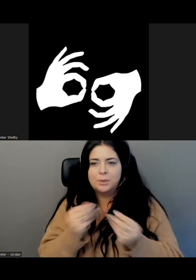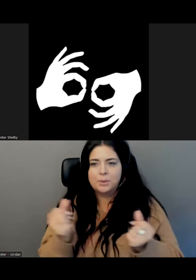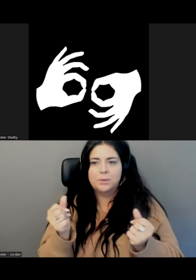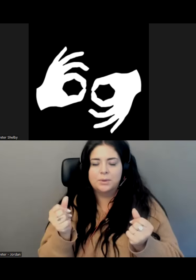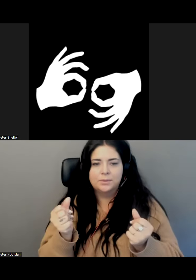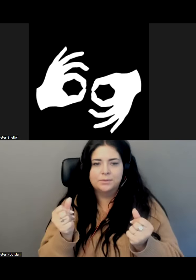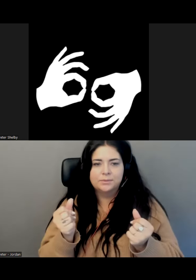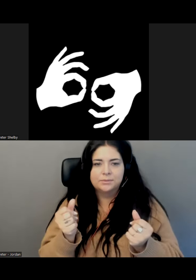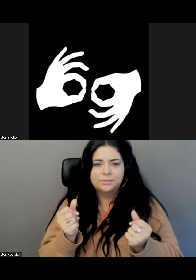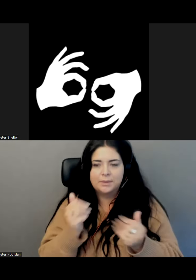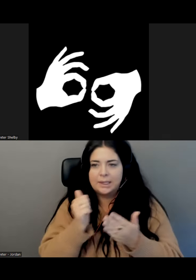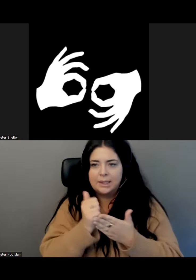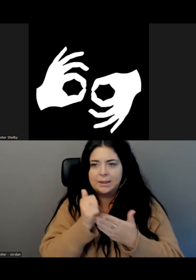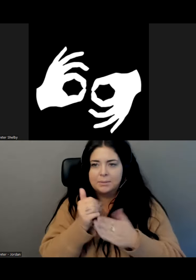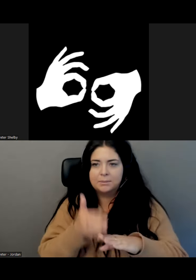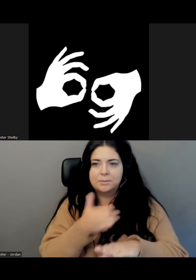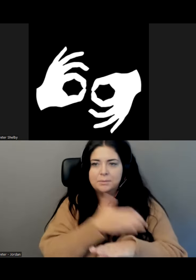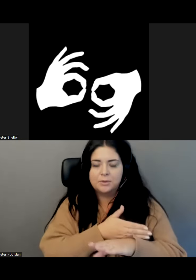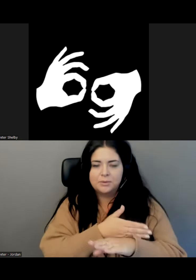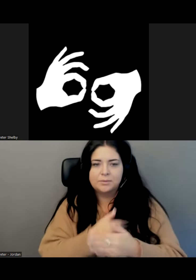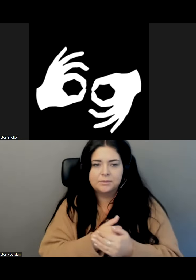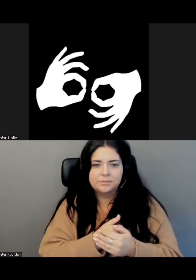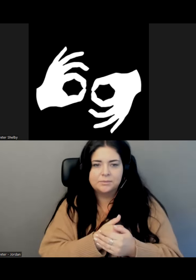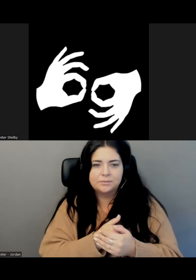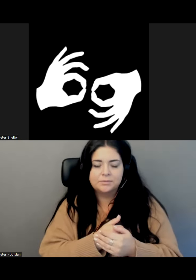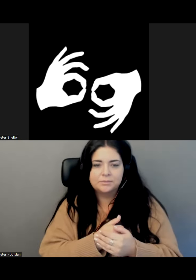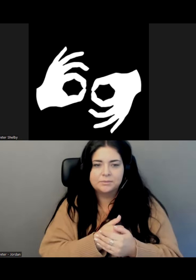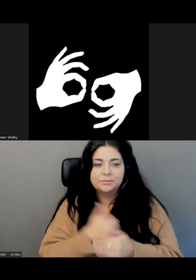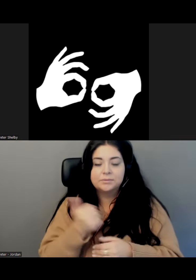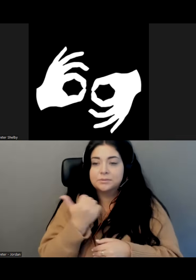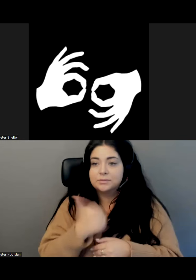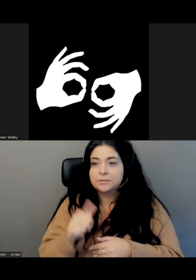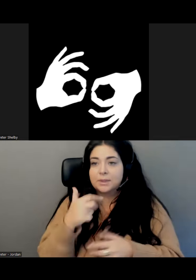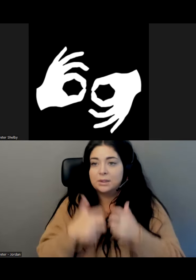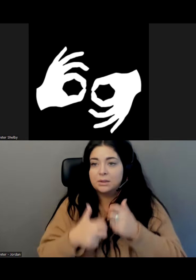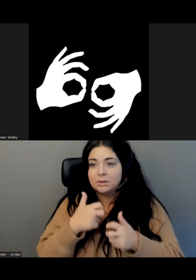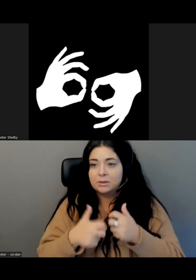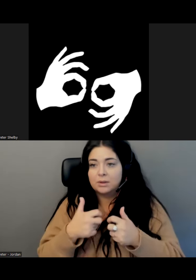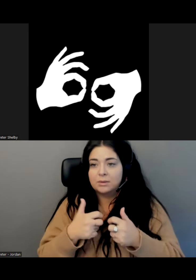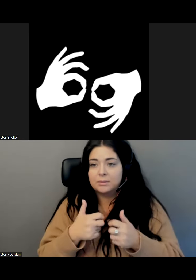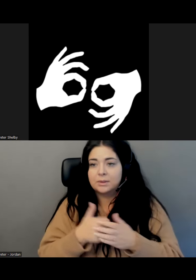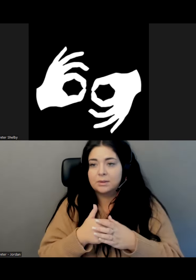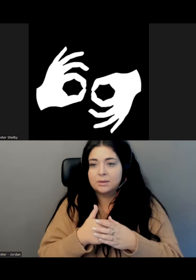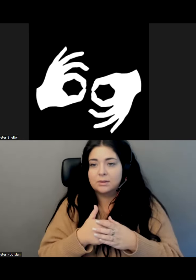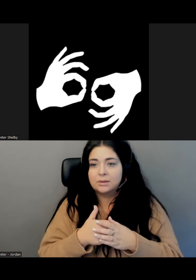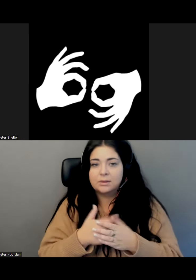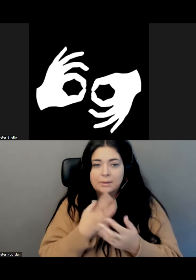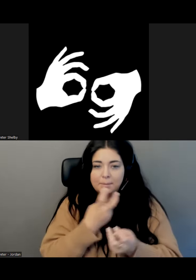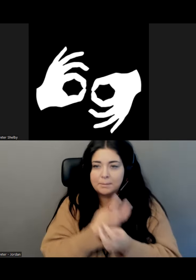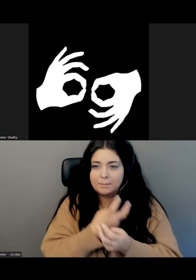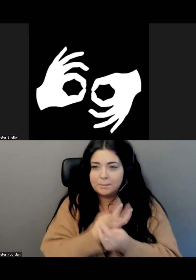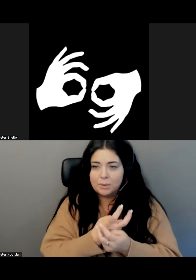help improve your hearing. If there's an issue with maybe one of the little tiny bones in your